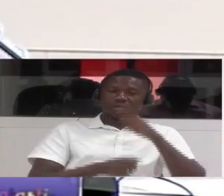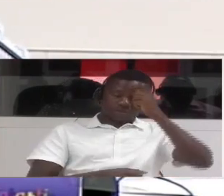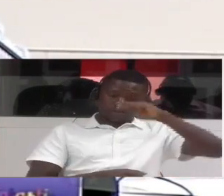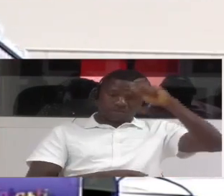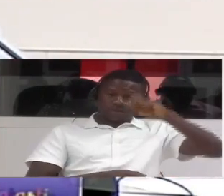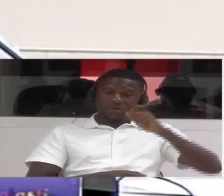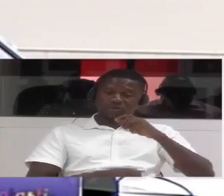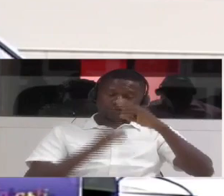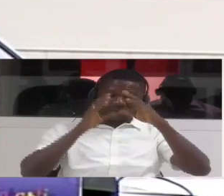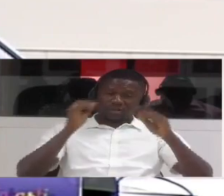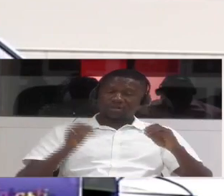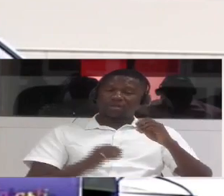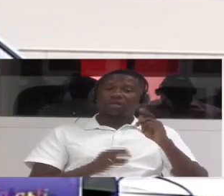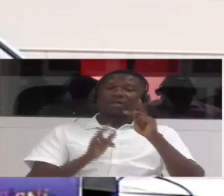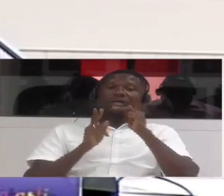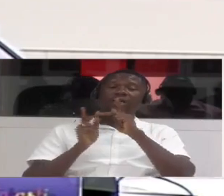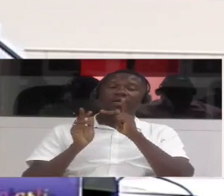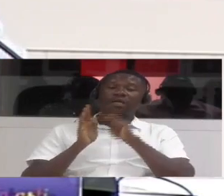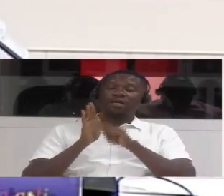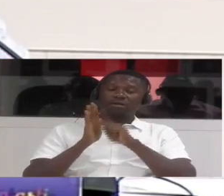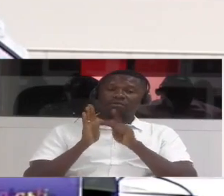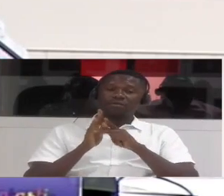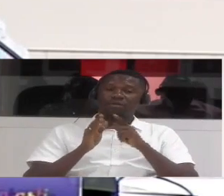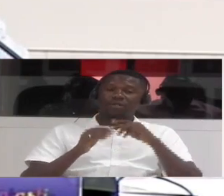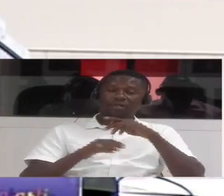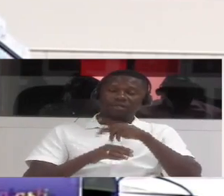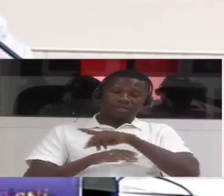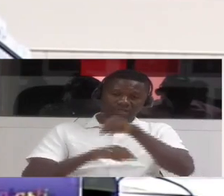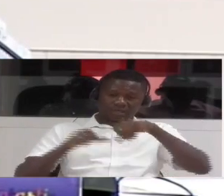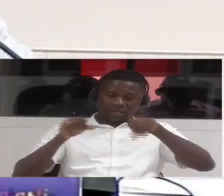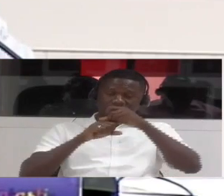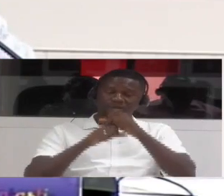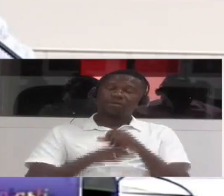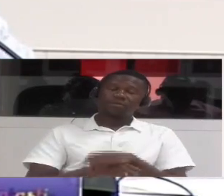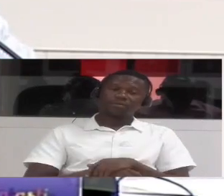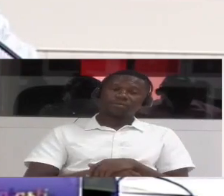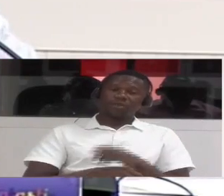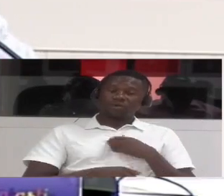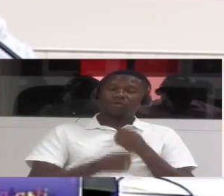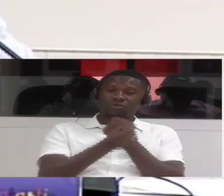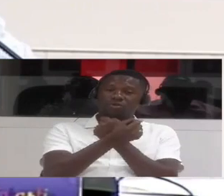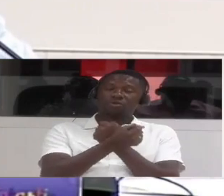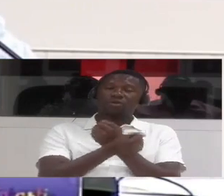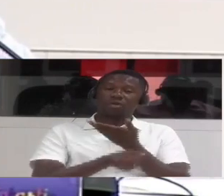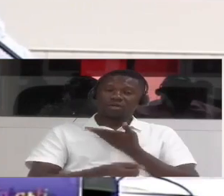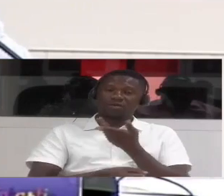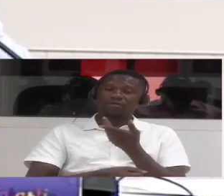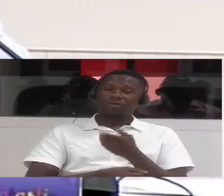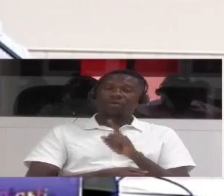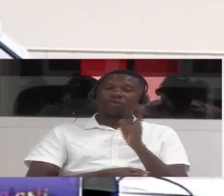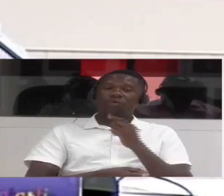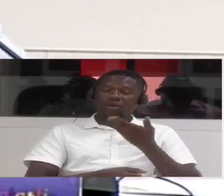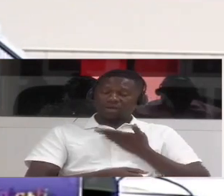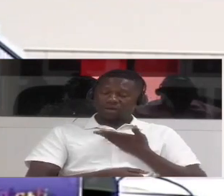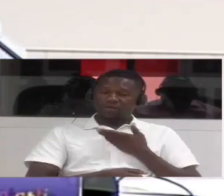And then he was also allegedly subjected to torture. And according to what we've gathered,